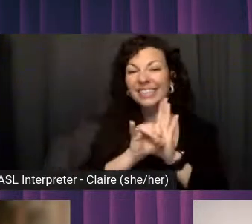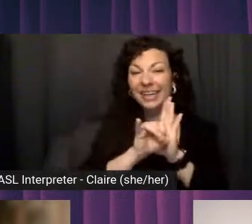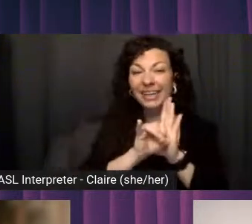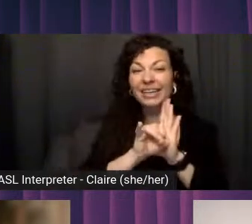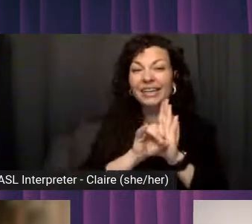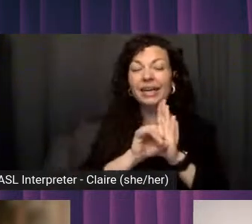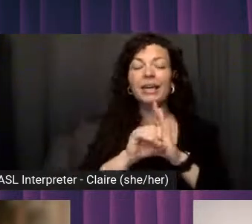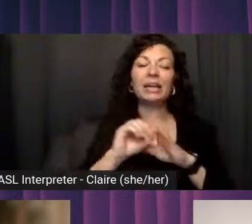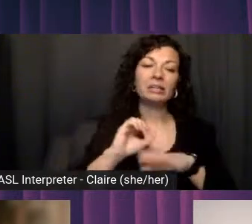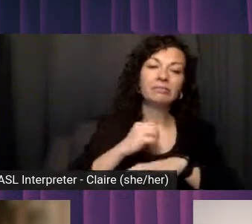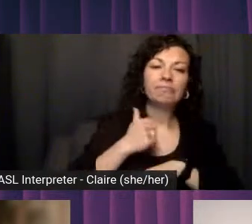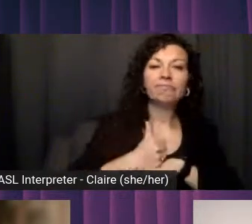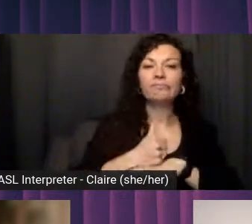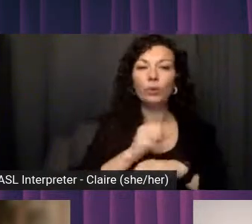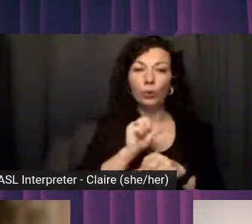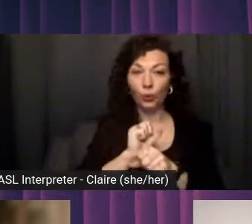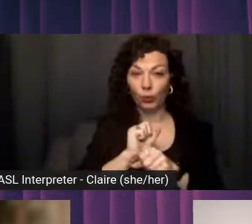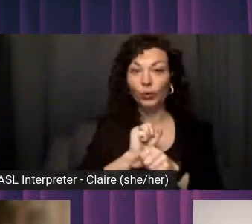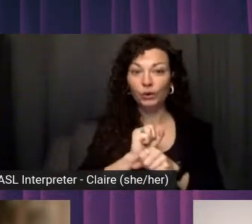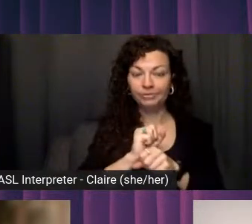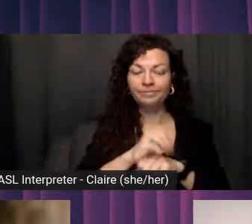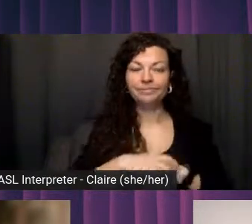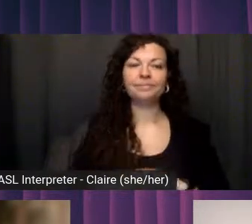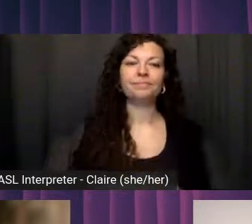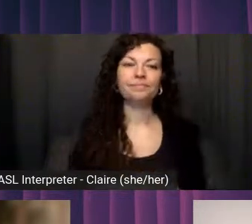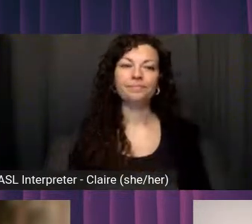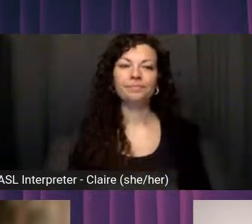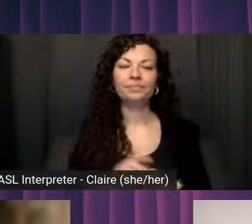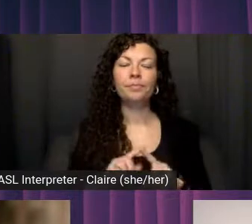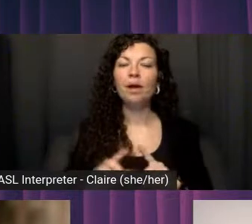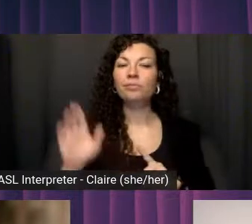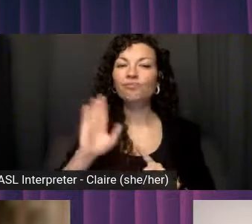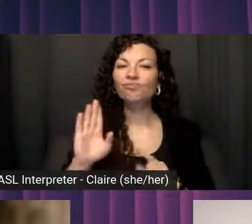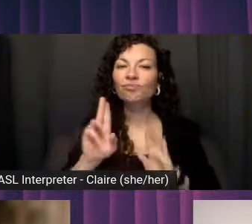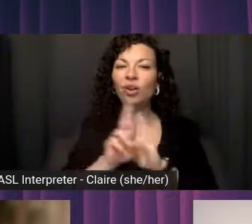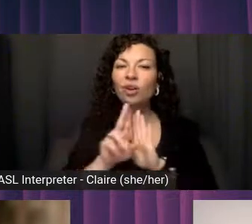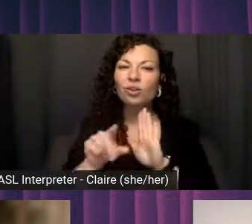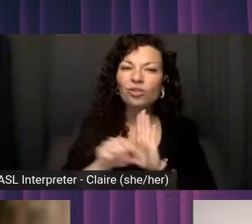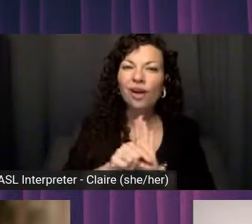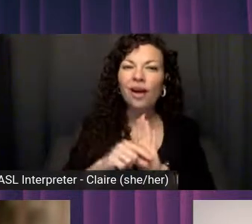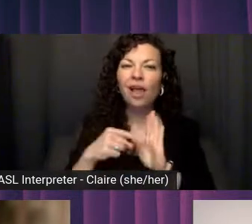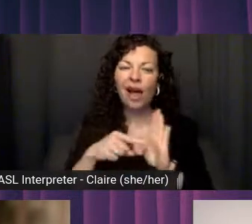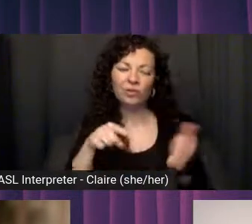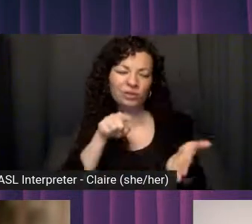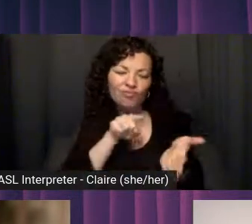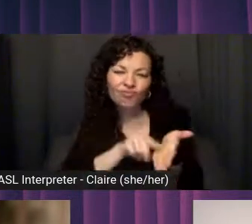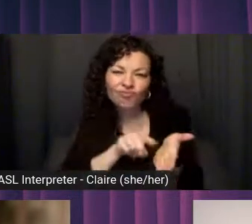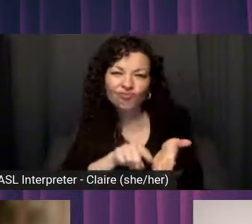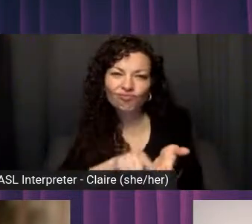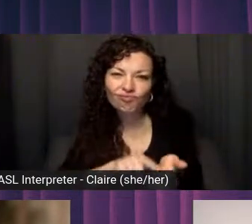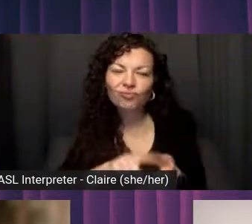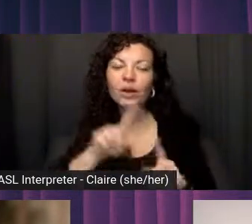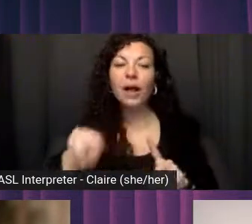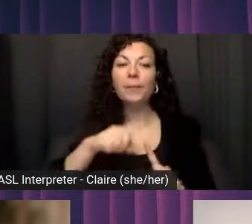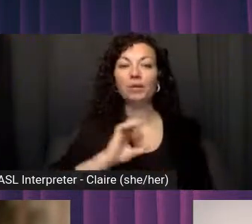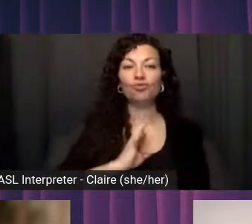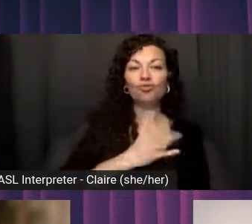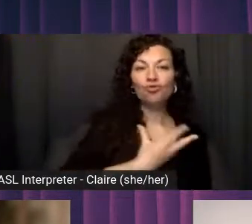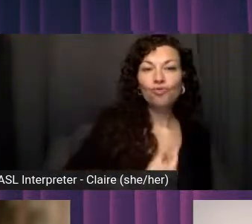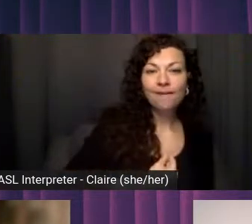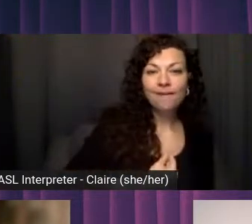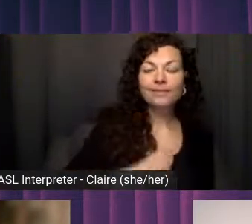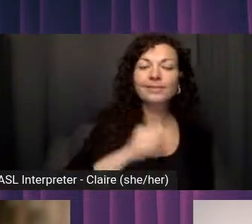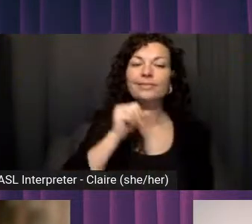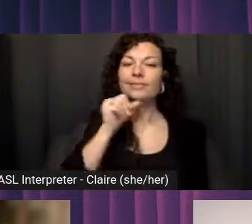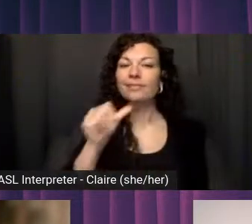but I was in undergrad doing more and more research papers on the trans and non-binary community. And I remember